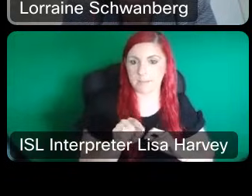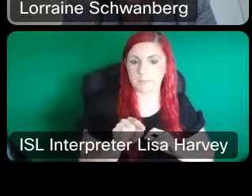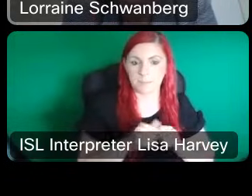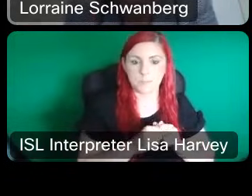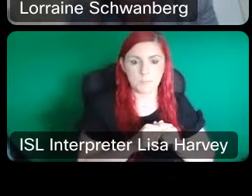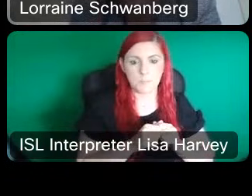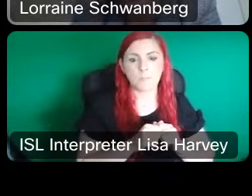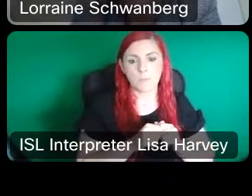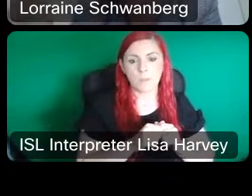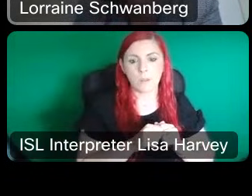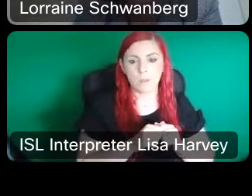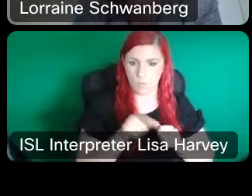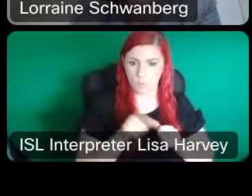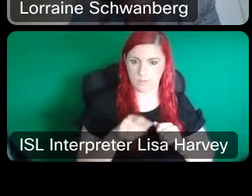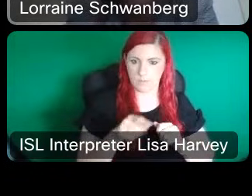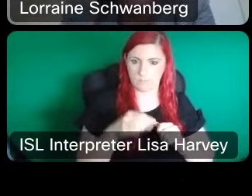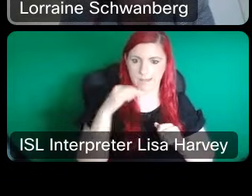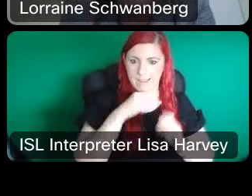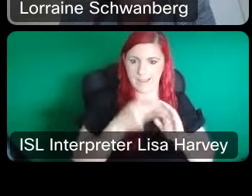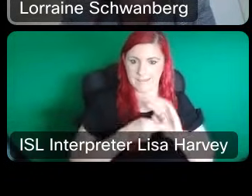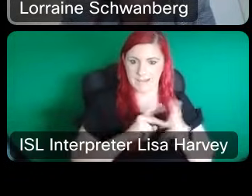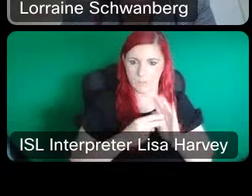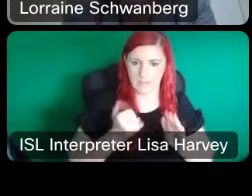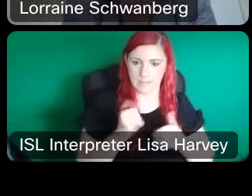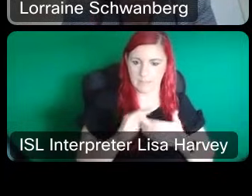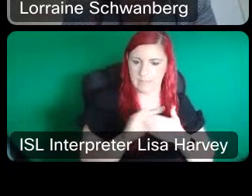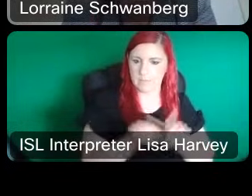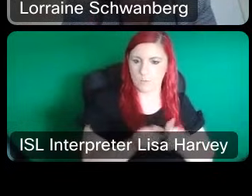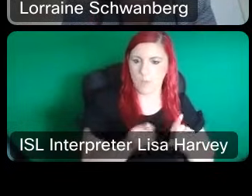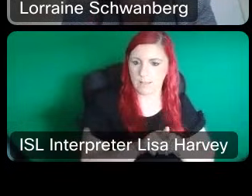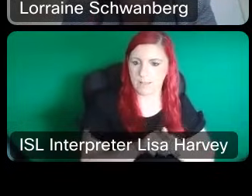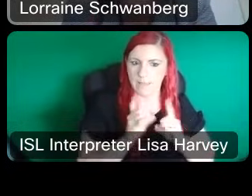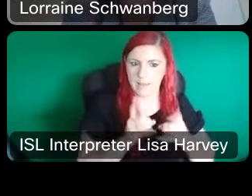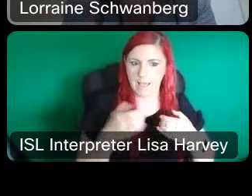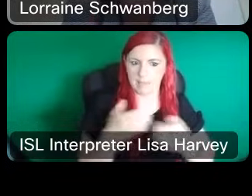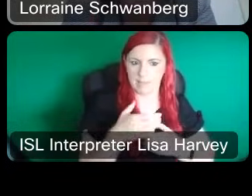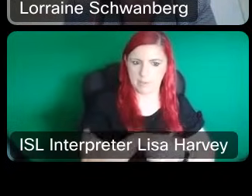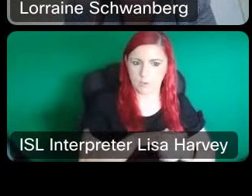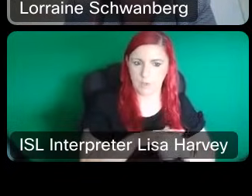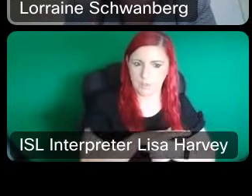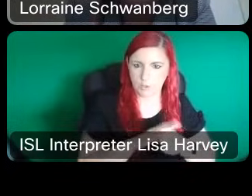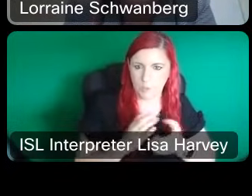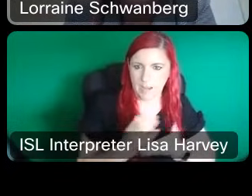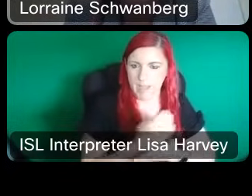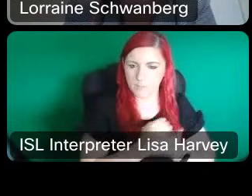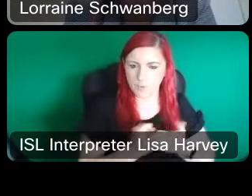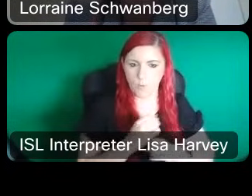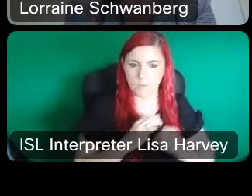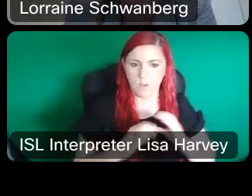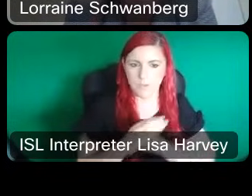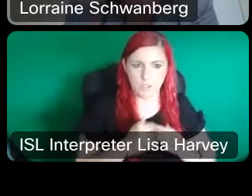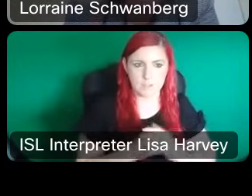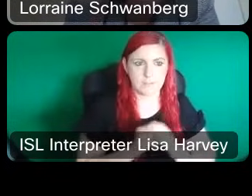really intended to keep you safe as well as healthcare staff, and to capture those conversations. Next slide.